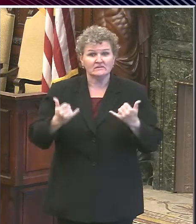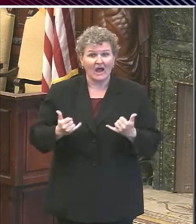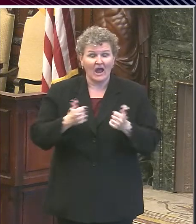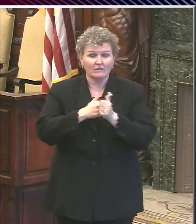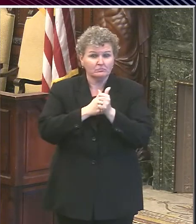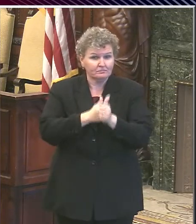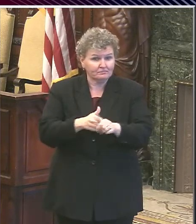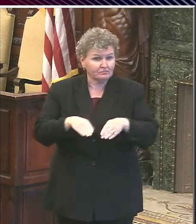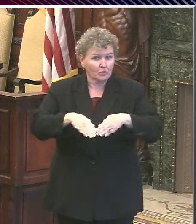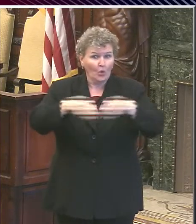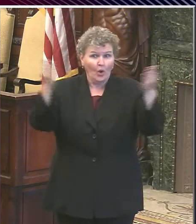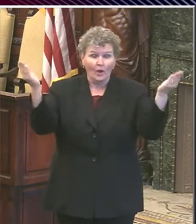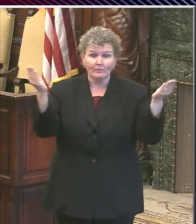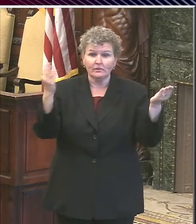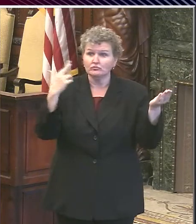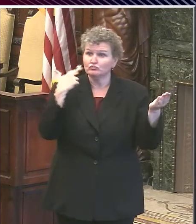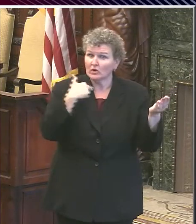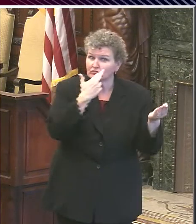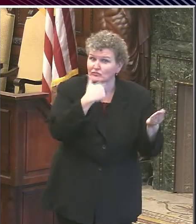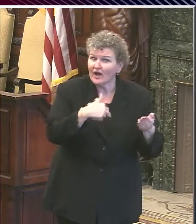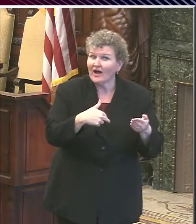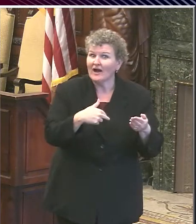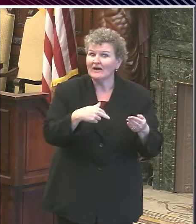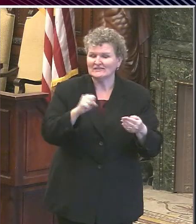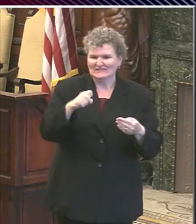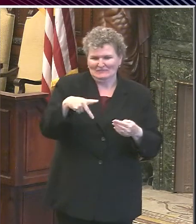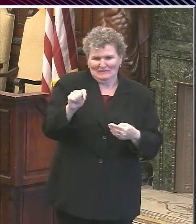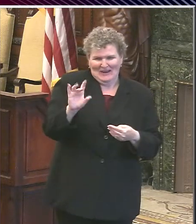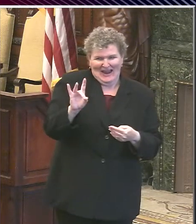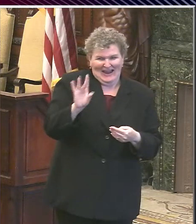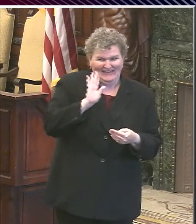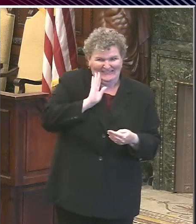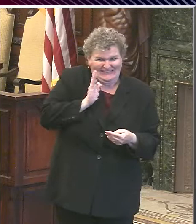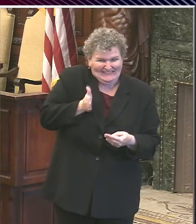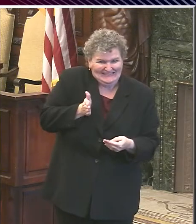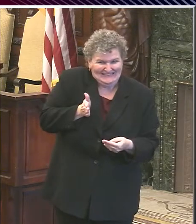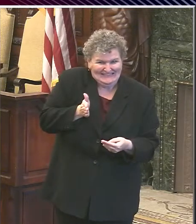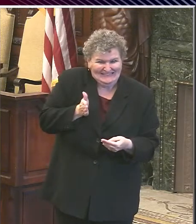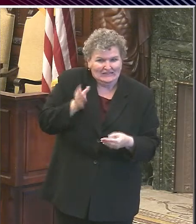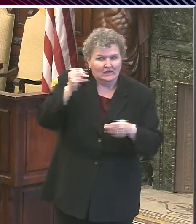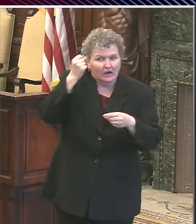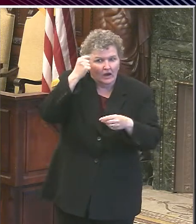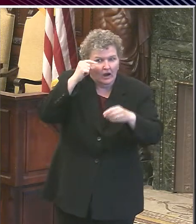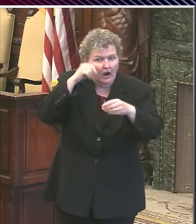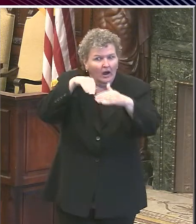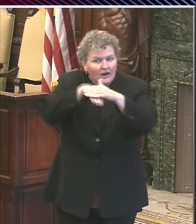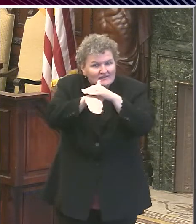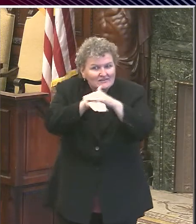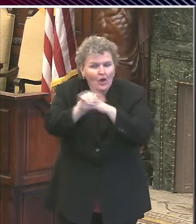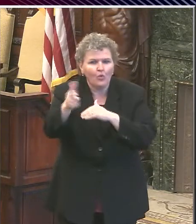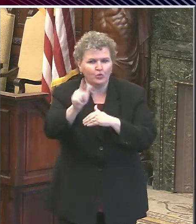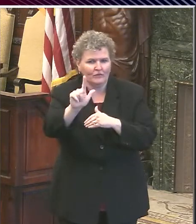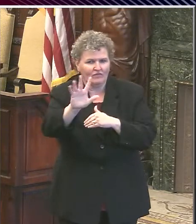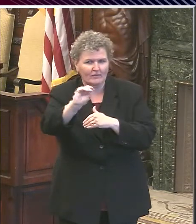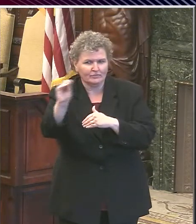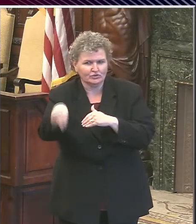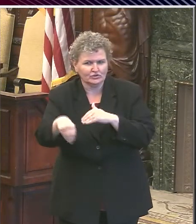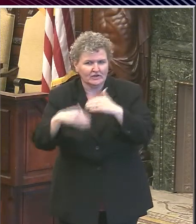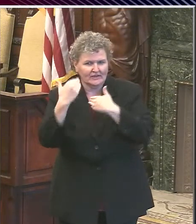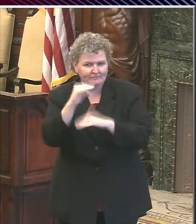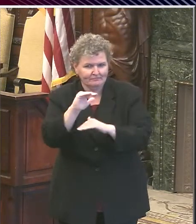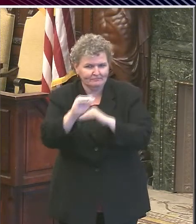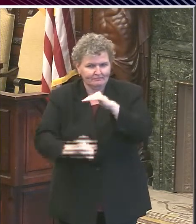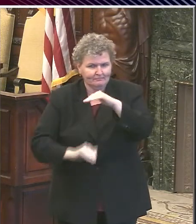theaters on Tuesday, September 8th. And just remind people that's indoor dining at 25% capacity and with other restrictions.